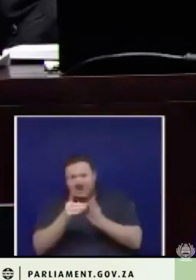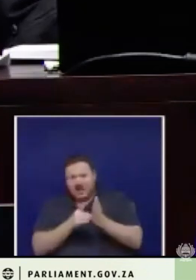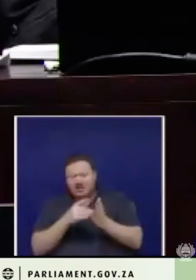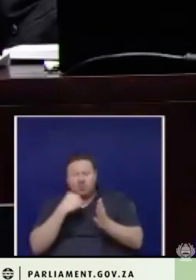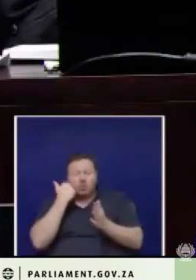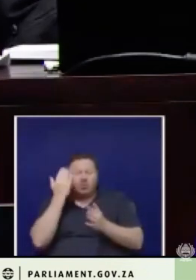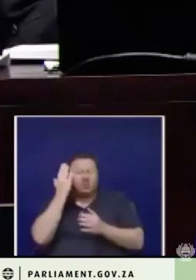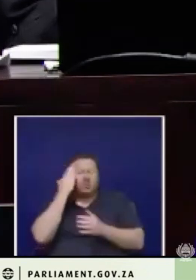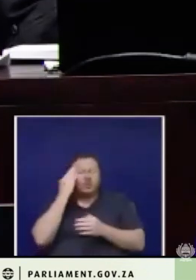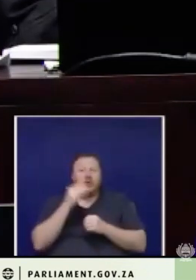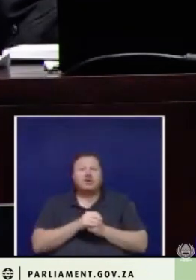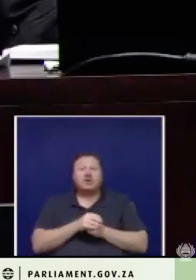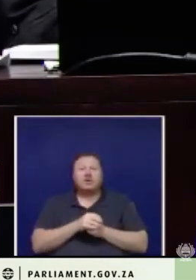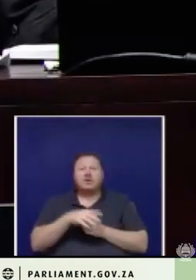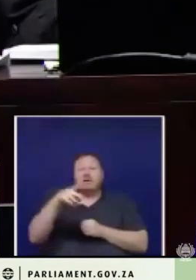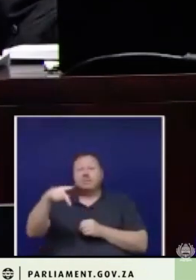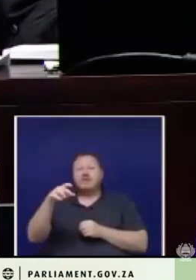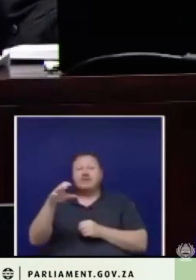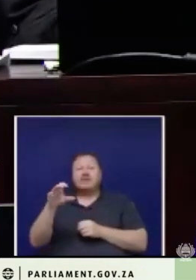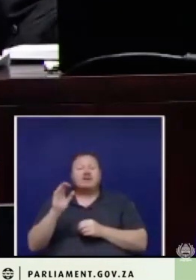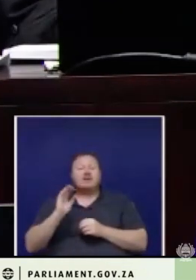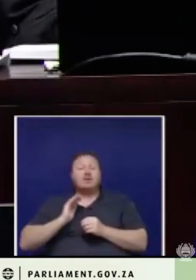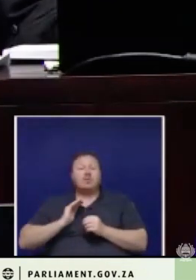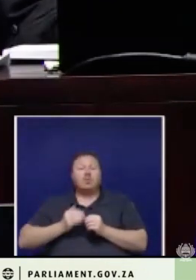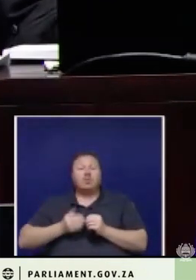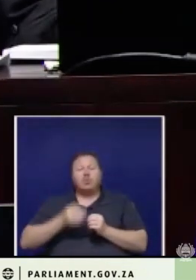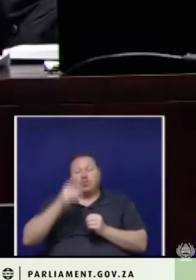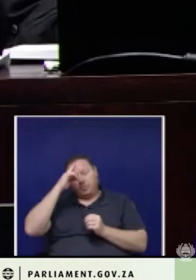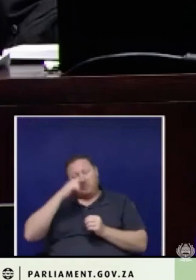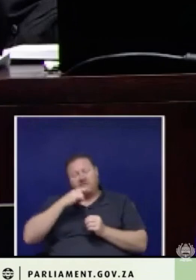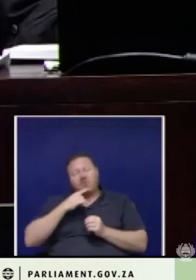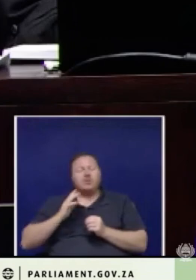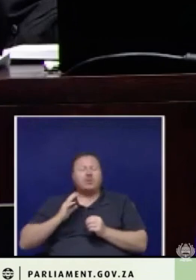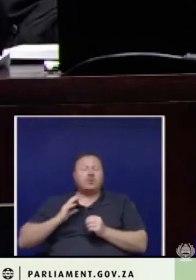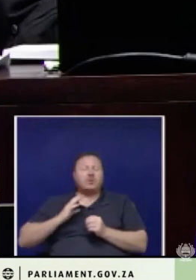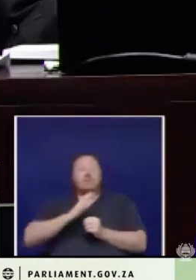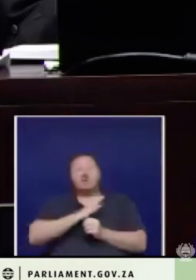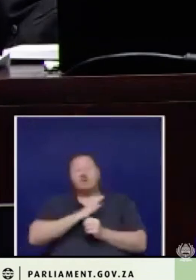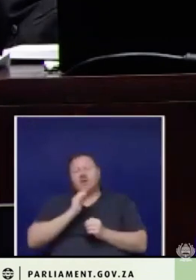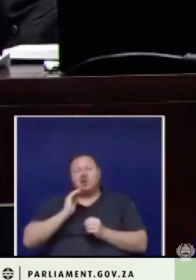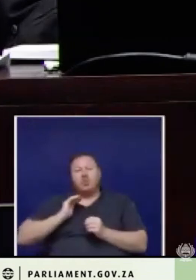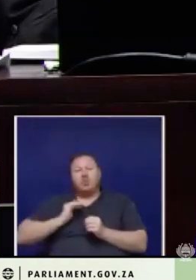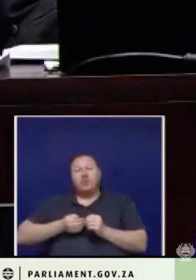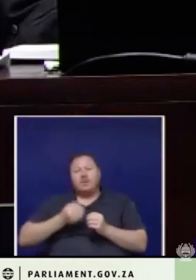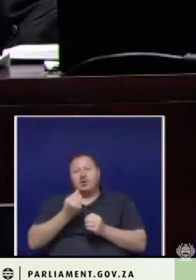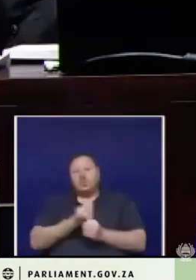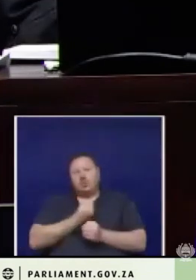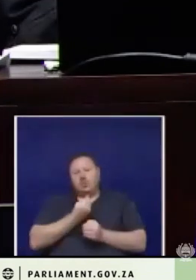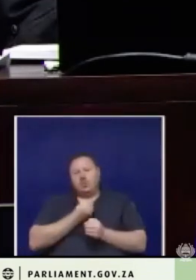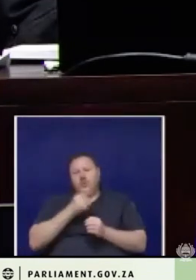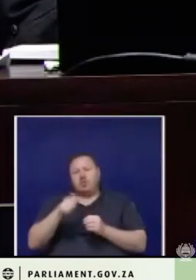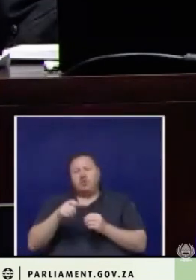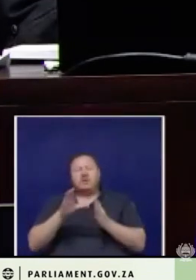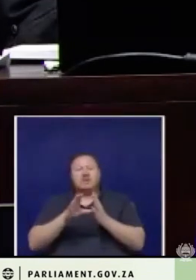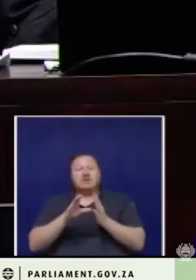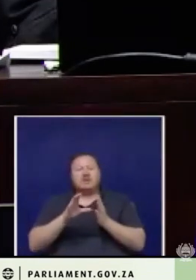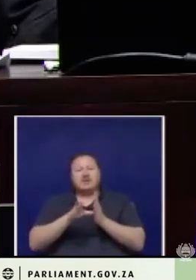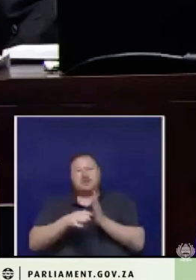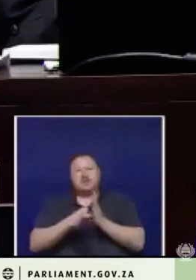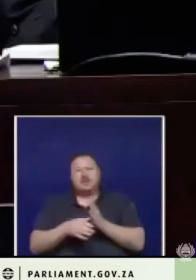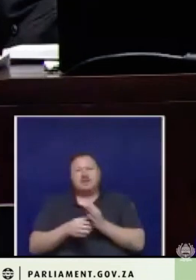PC on women, youth, and people with disabilities rightly called for urgent accountability